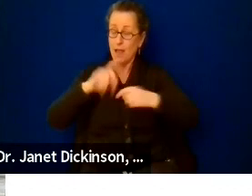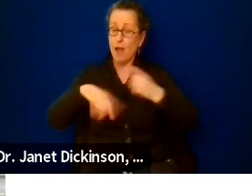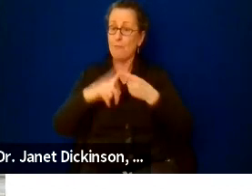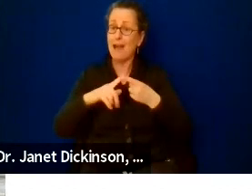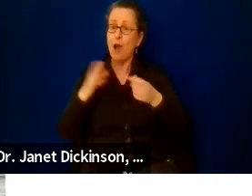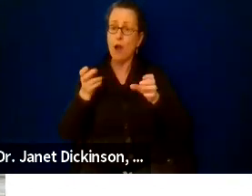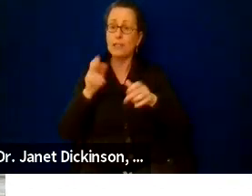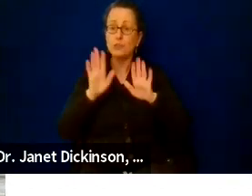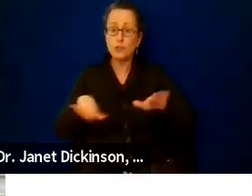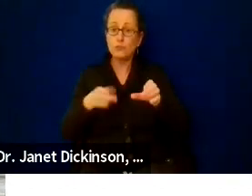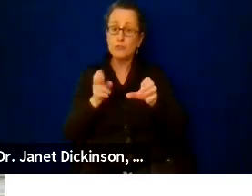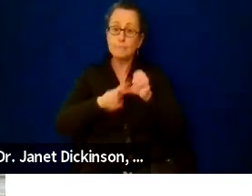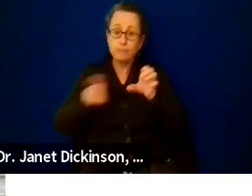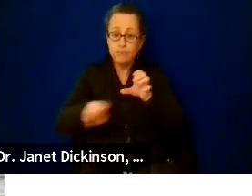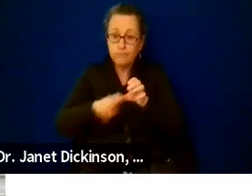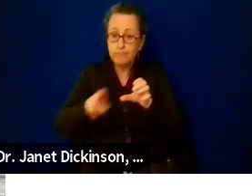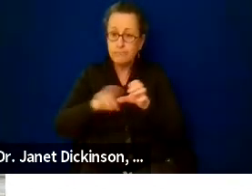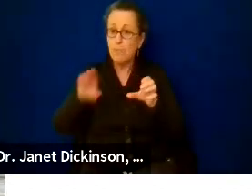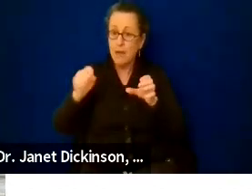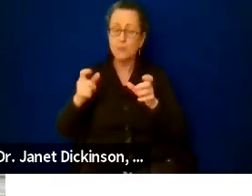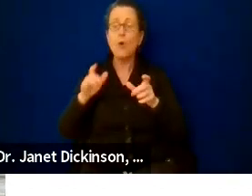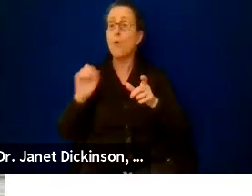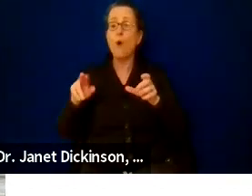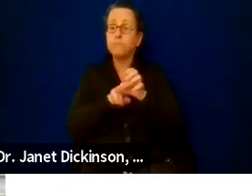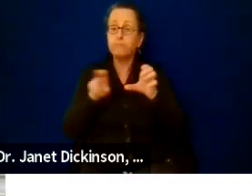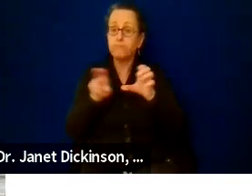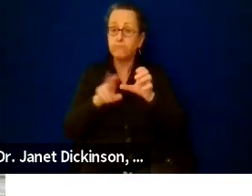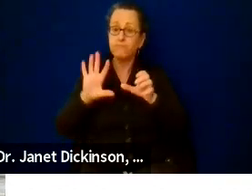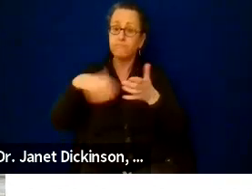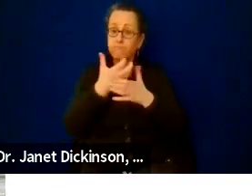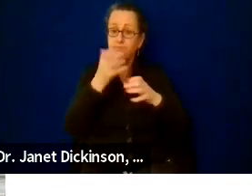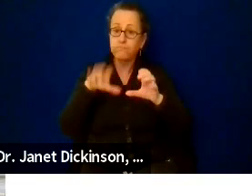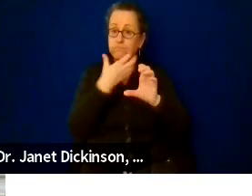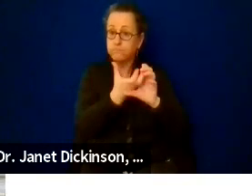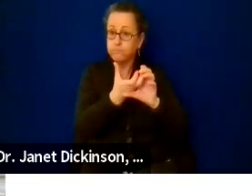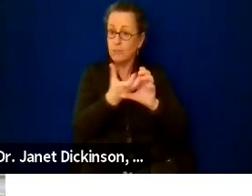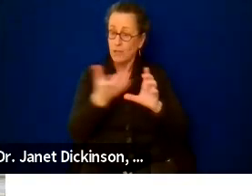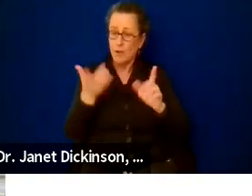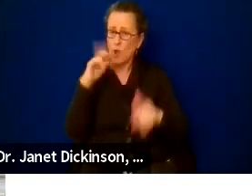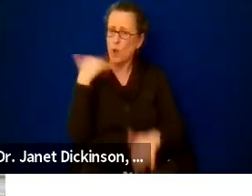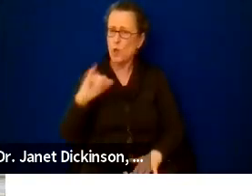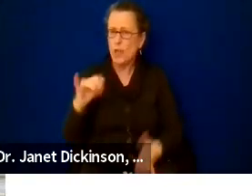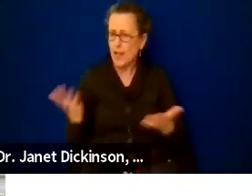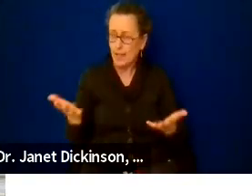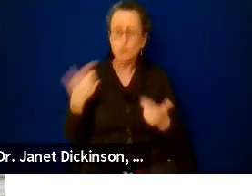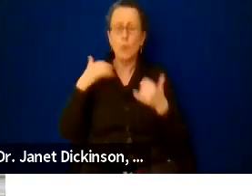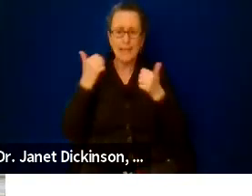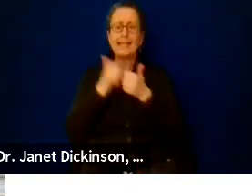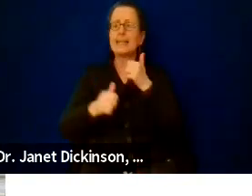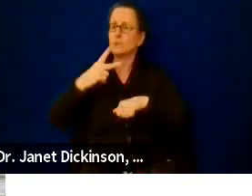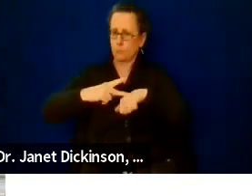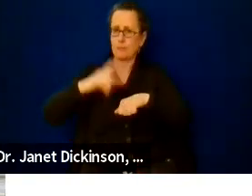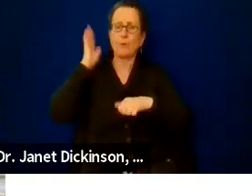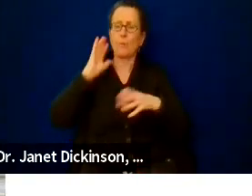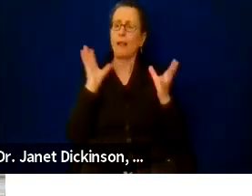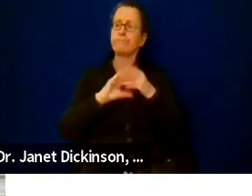good time to shift? Sure. So if I can, I'll call on each of the principals and have you kind of talk us